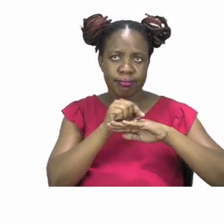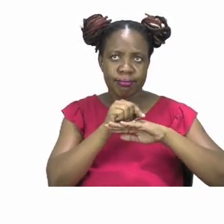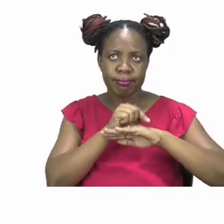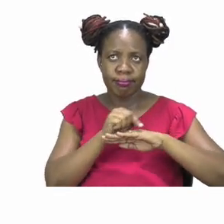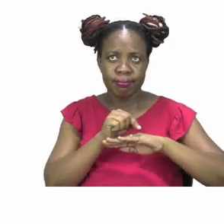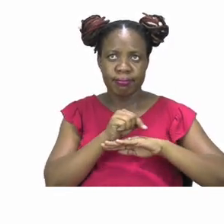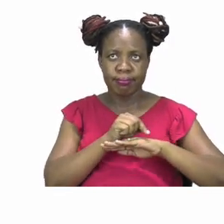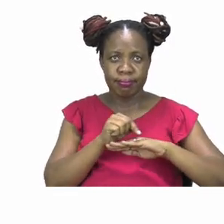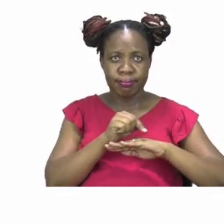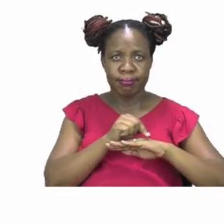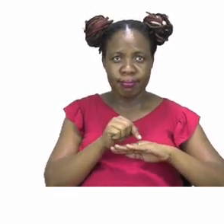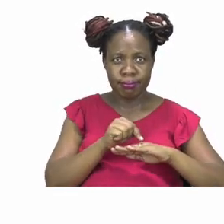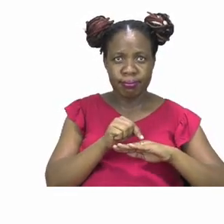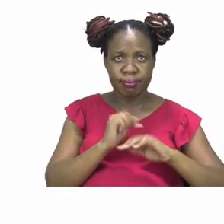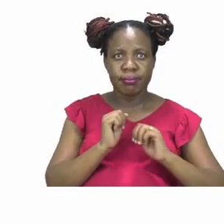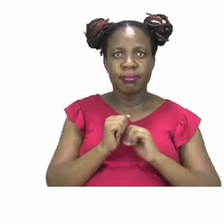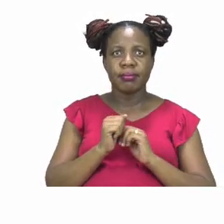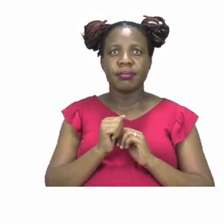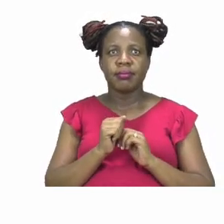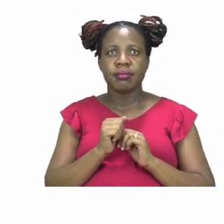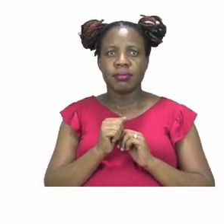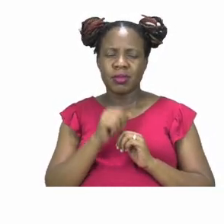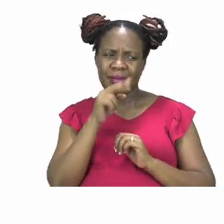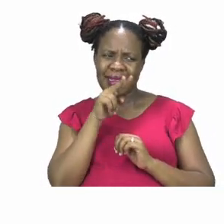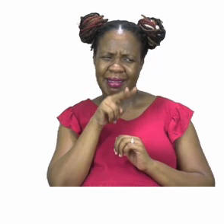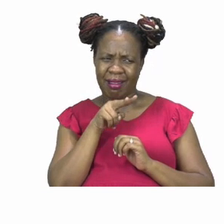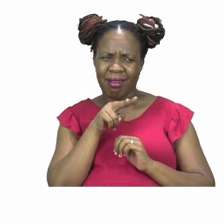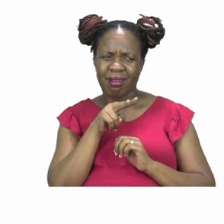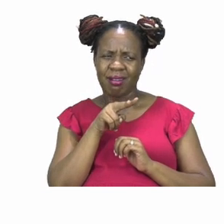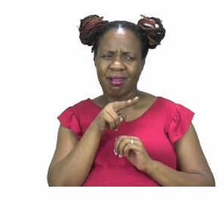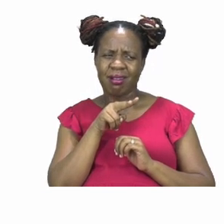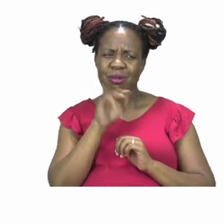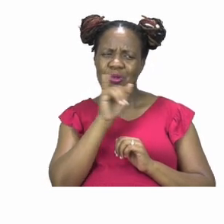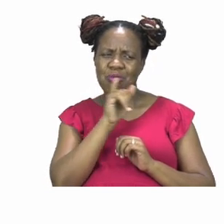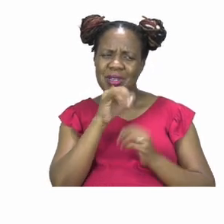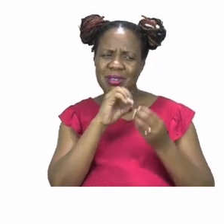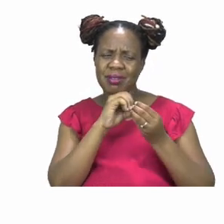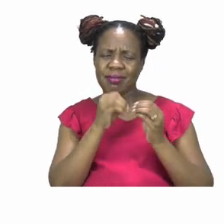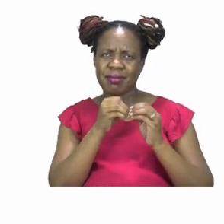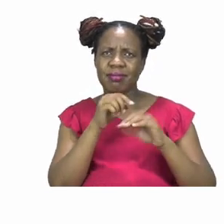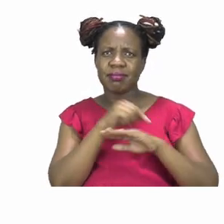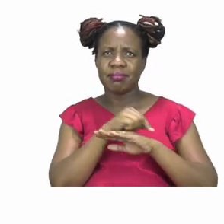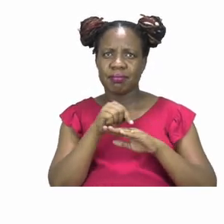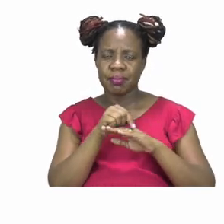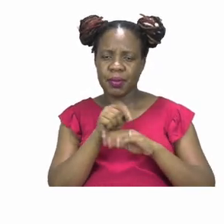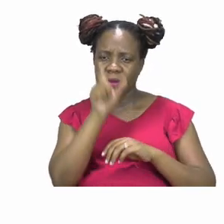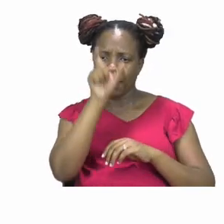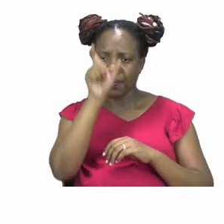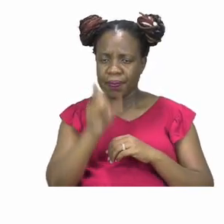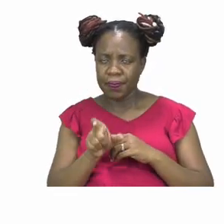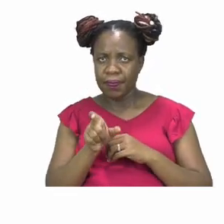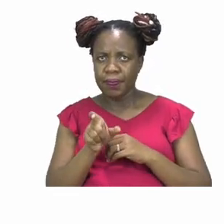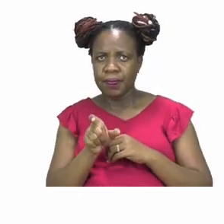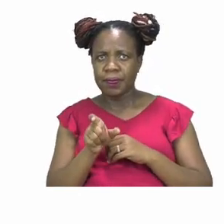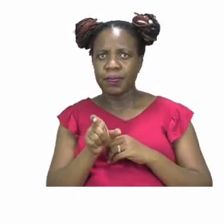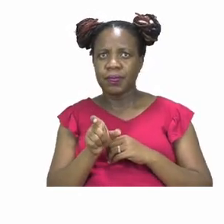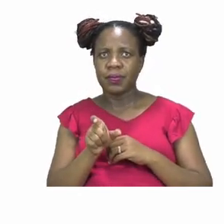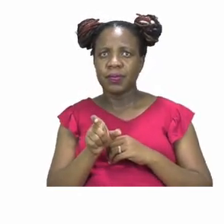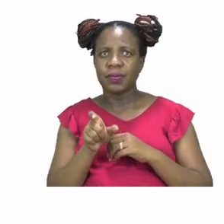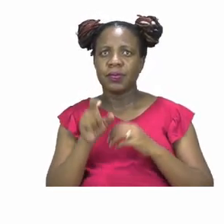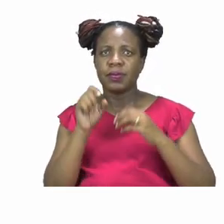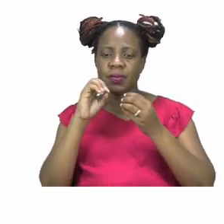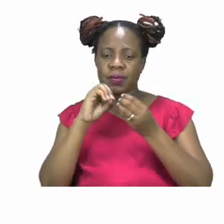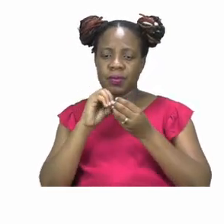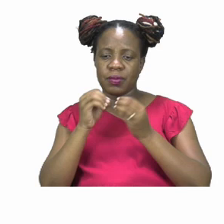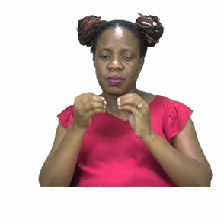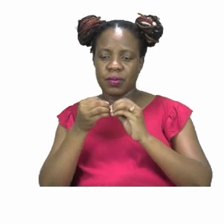you must also pay careful attention to. In the second column it says here you have to break